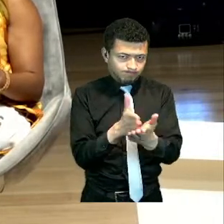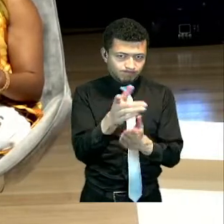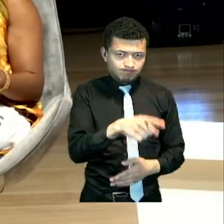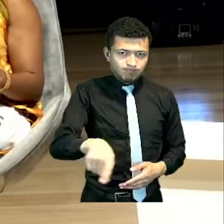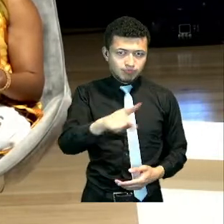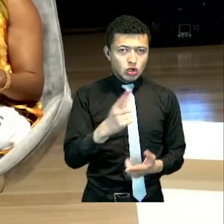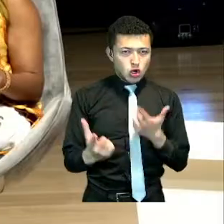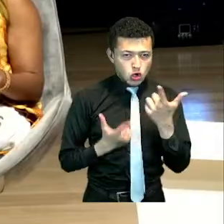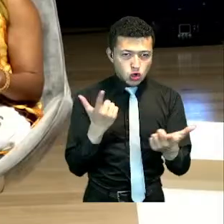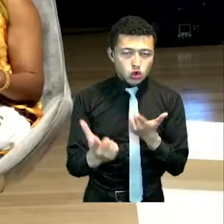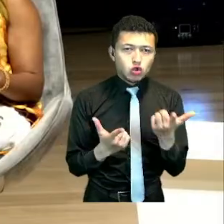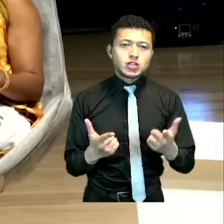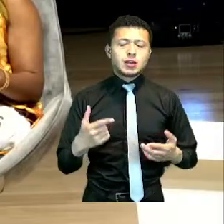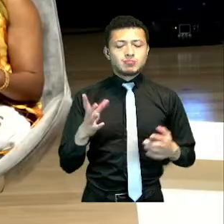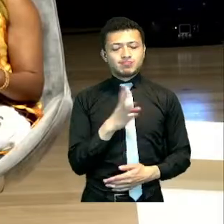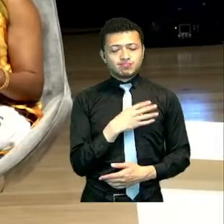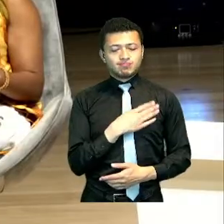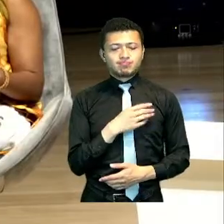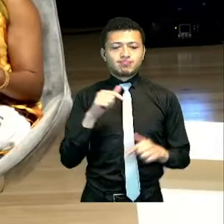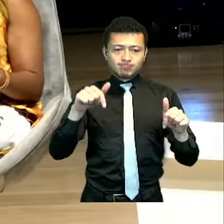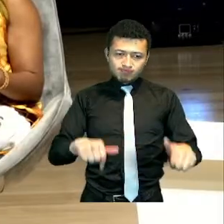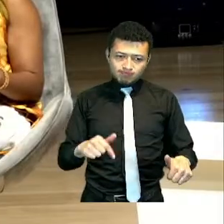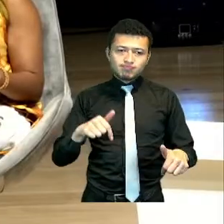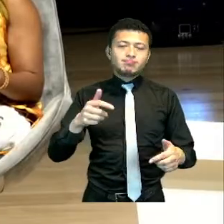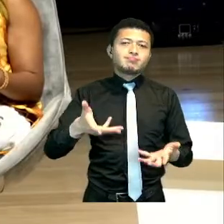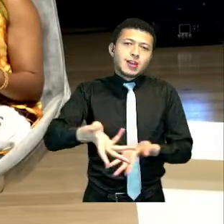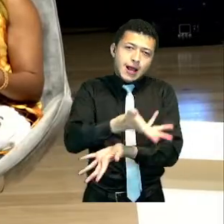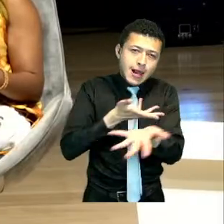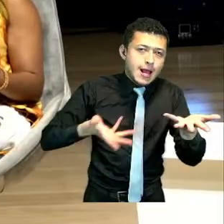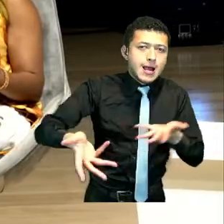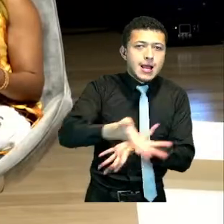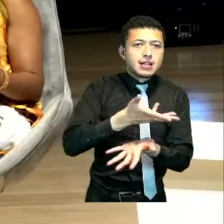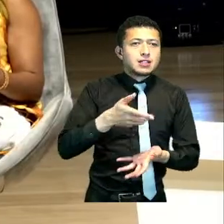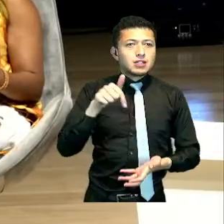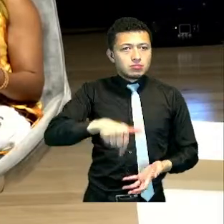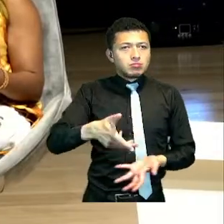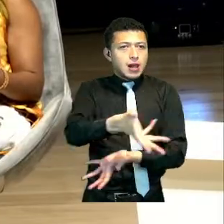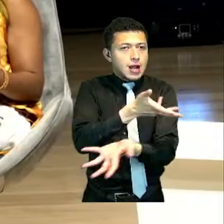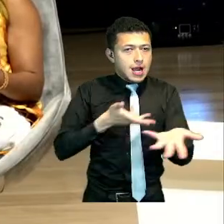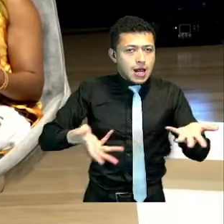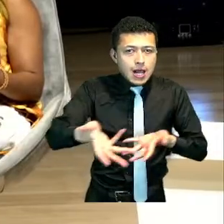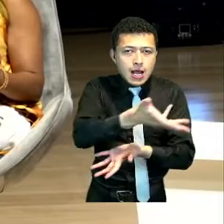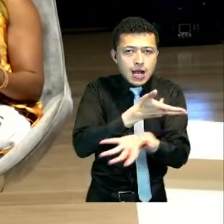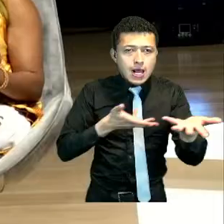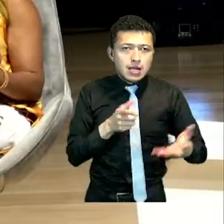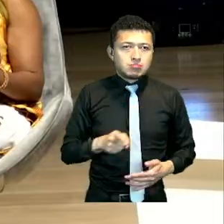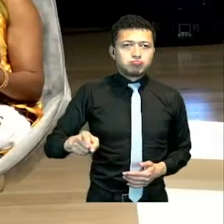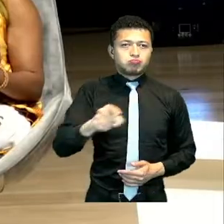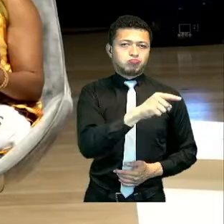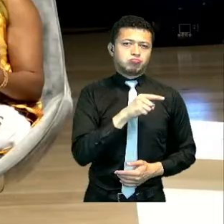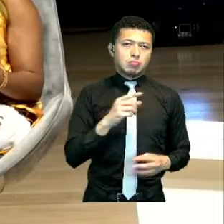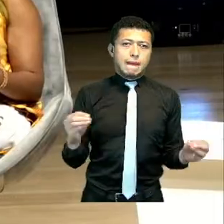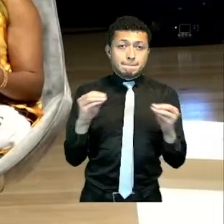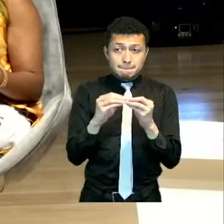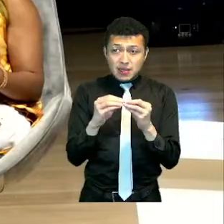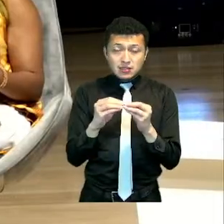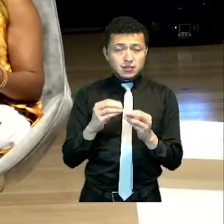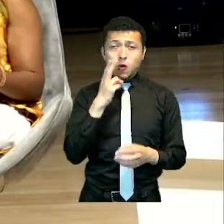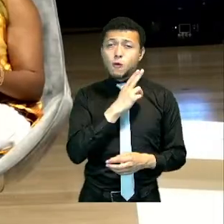share that stage and that commitment to change with all of you. Thank